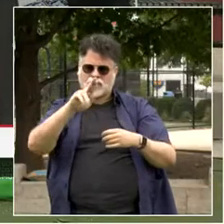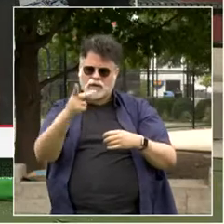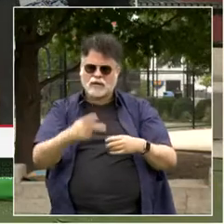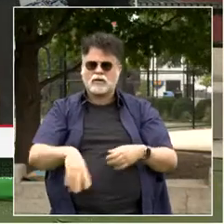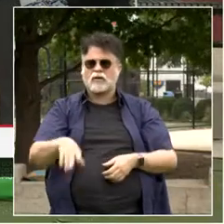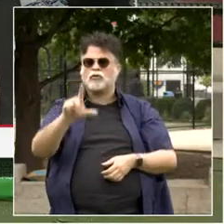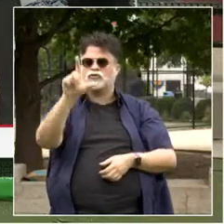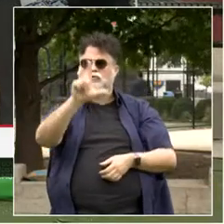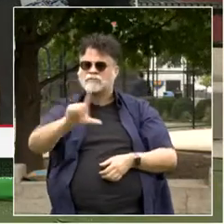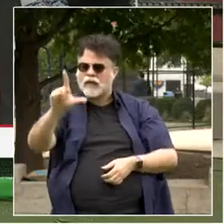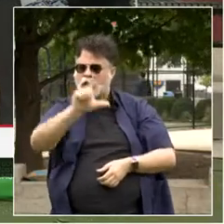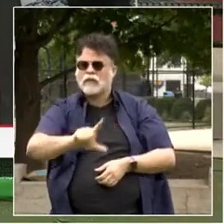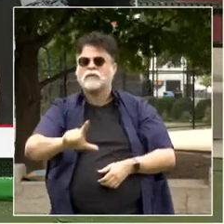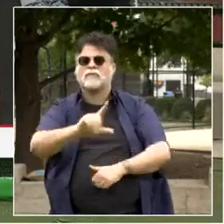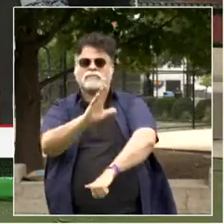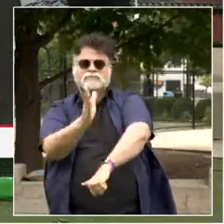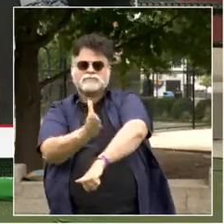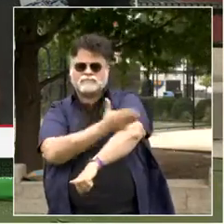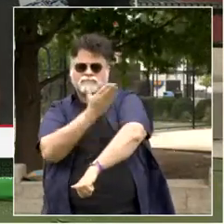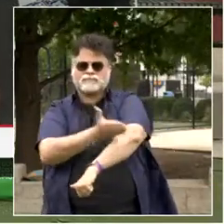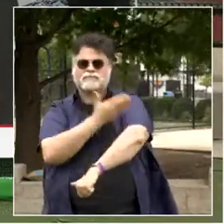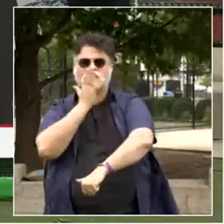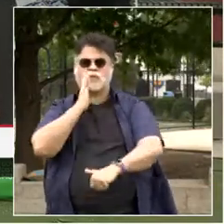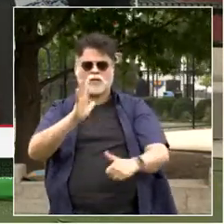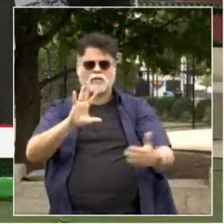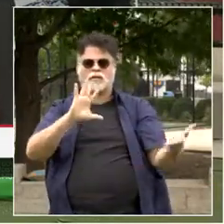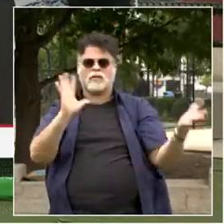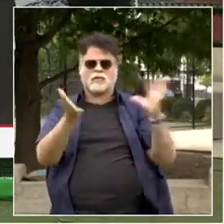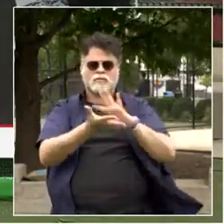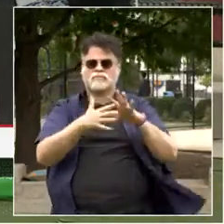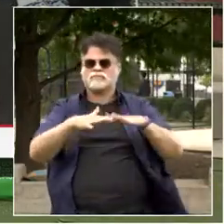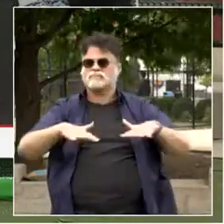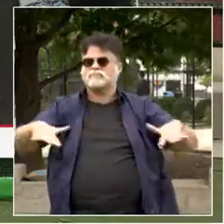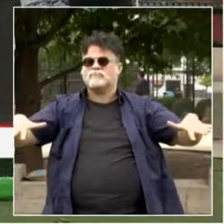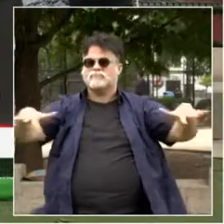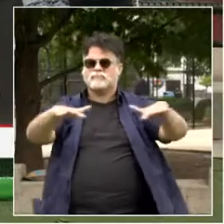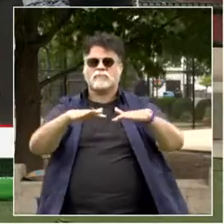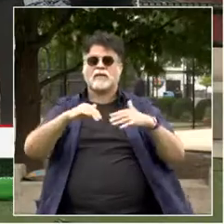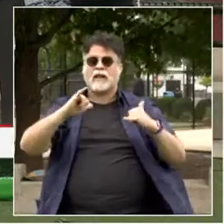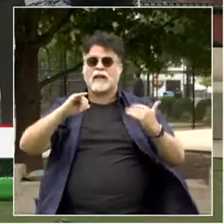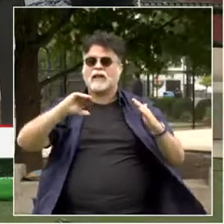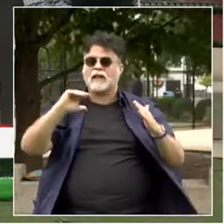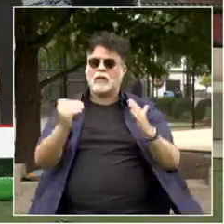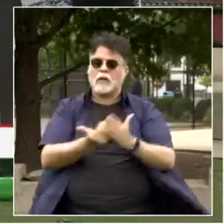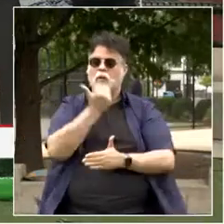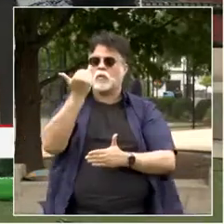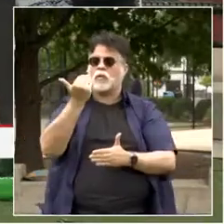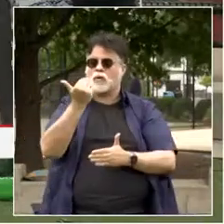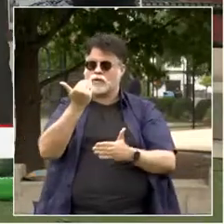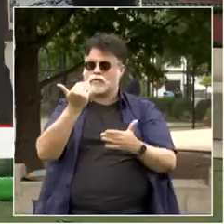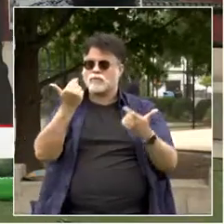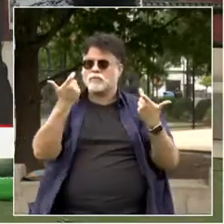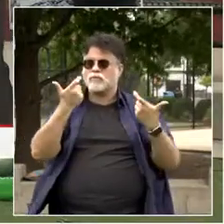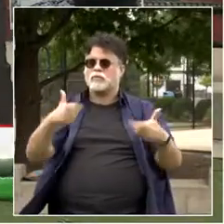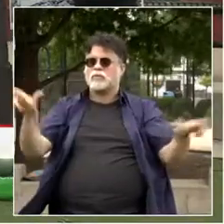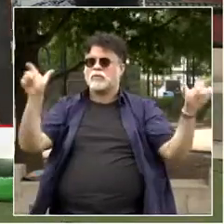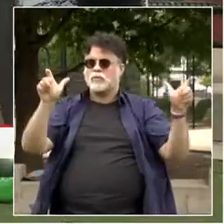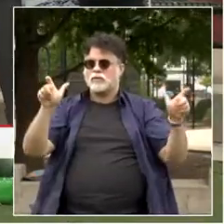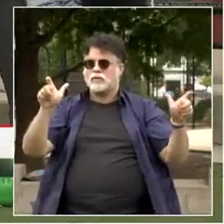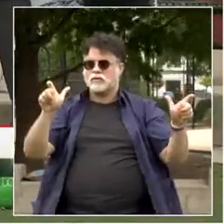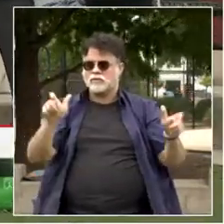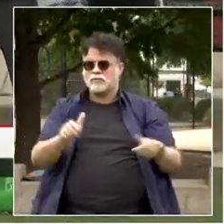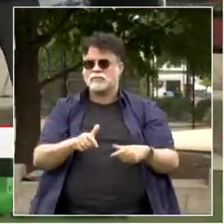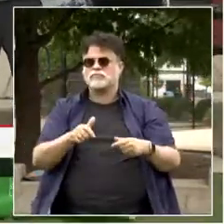center, including a new citywide complex at RFK that will have indoor track and gymnastics